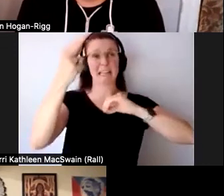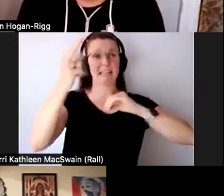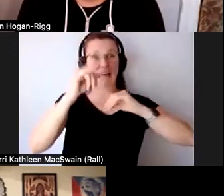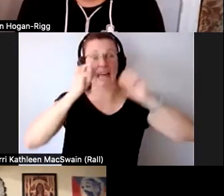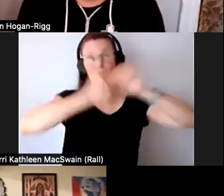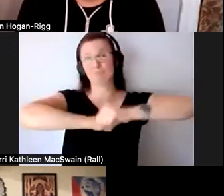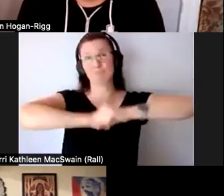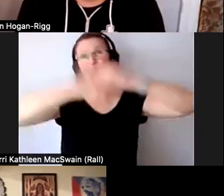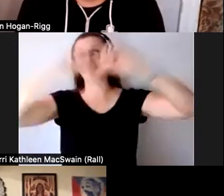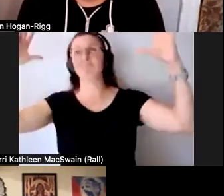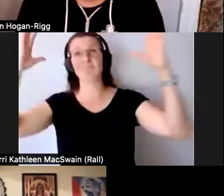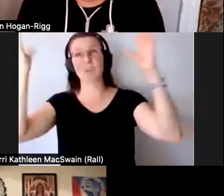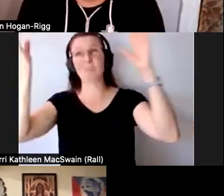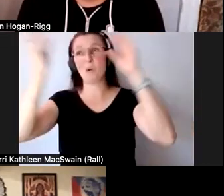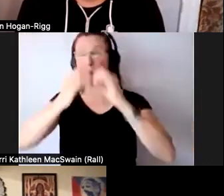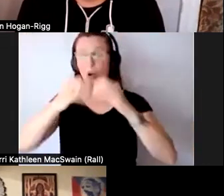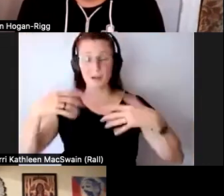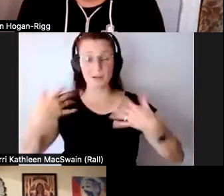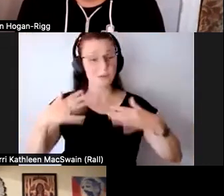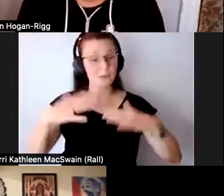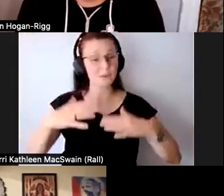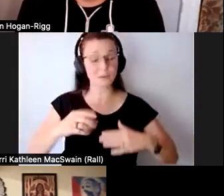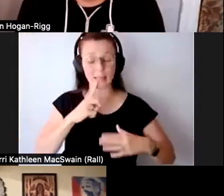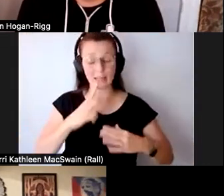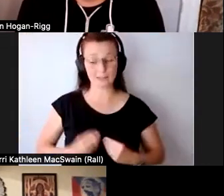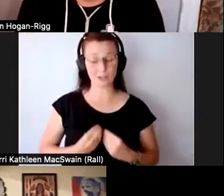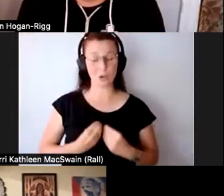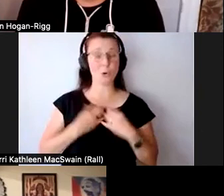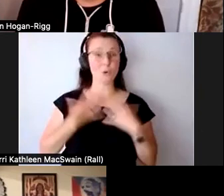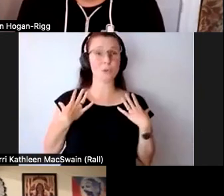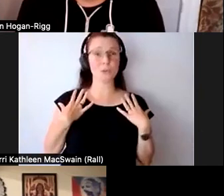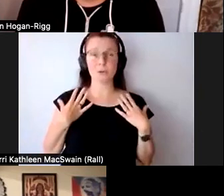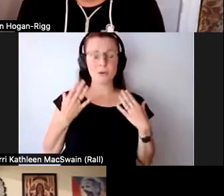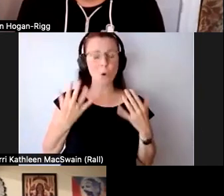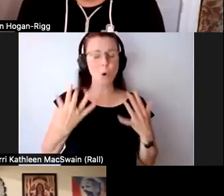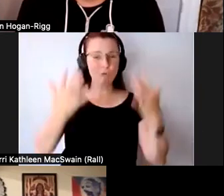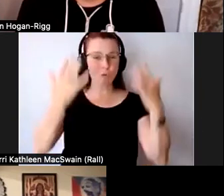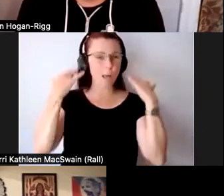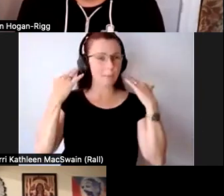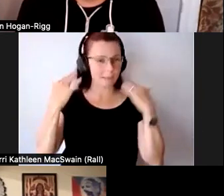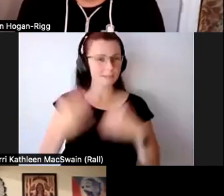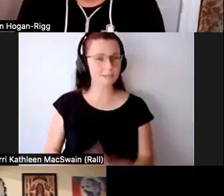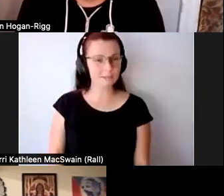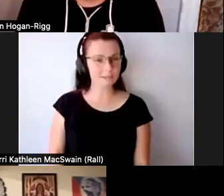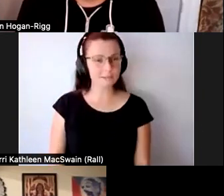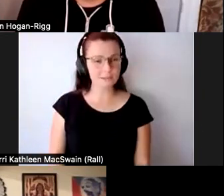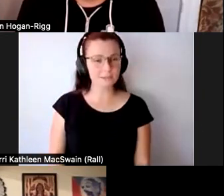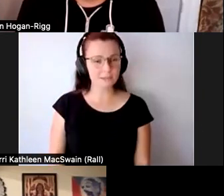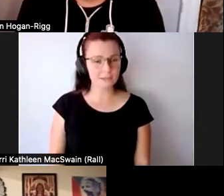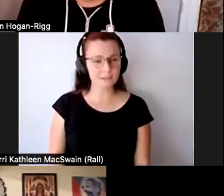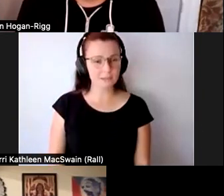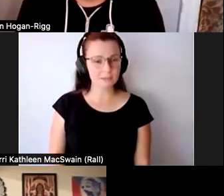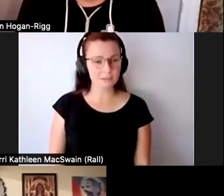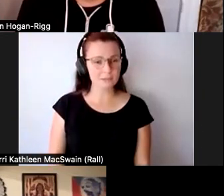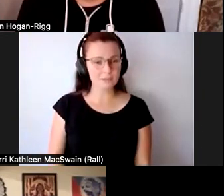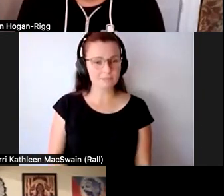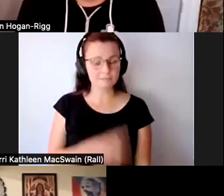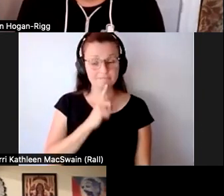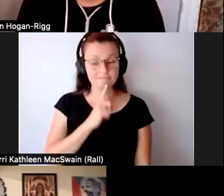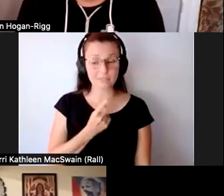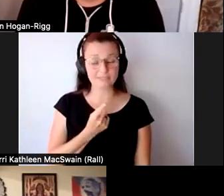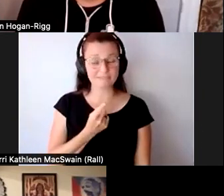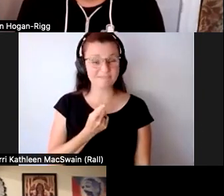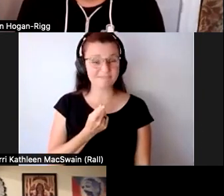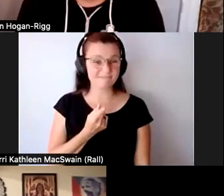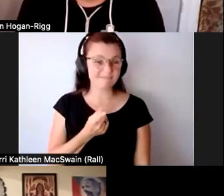was like almost overwhelming, but it was inspiring. And it's something that needs to happen for people. Like